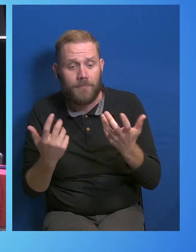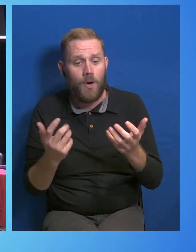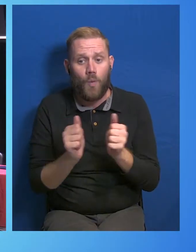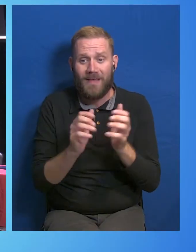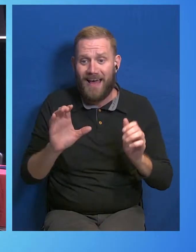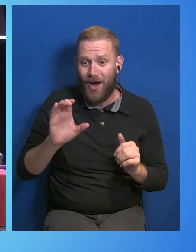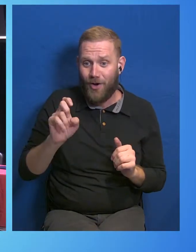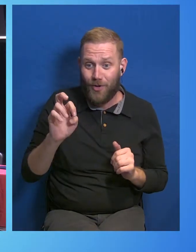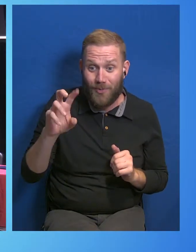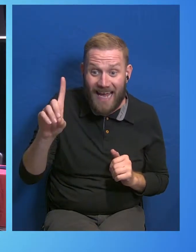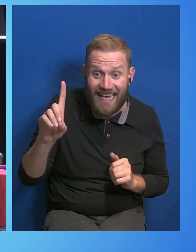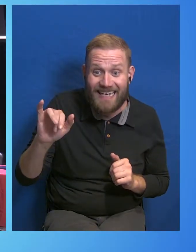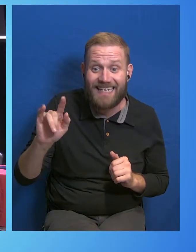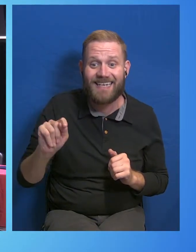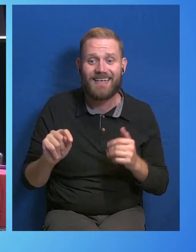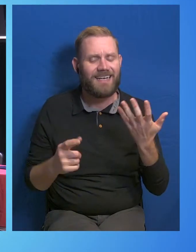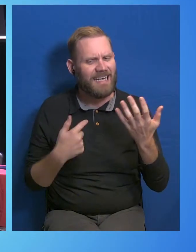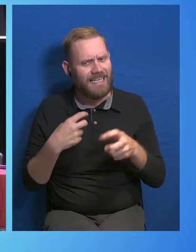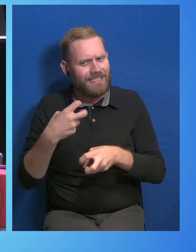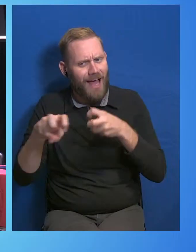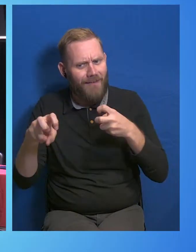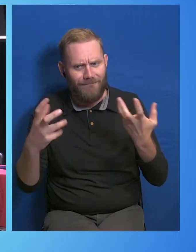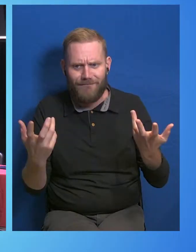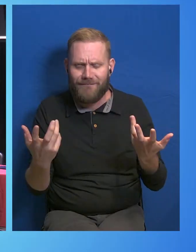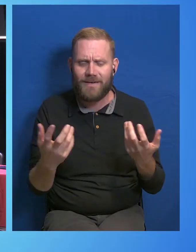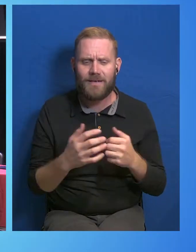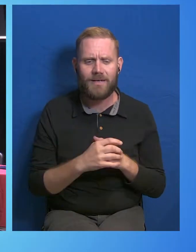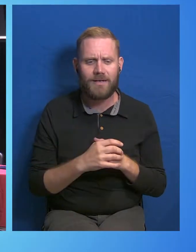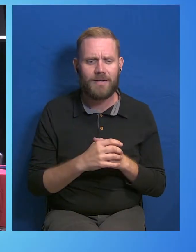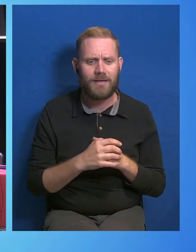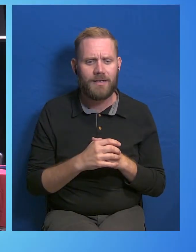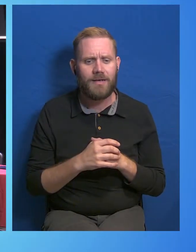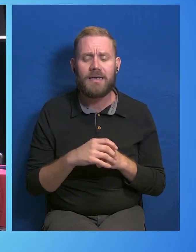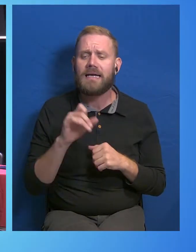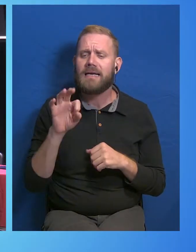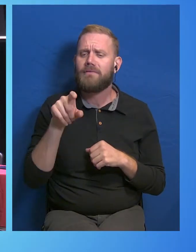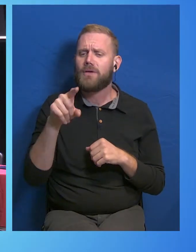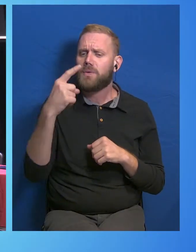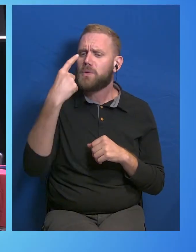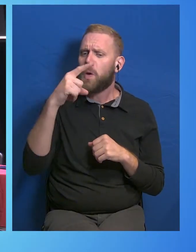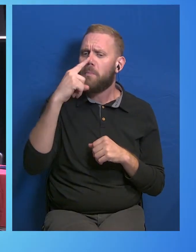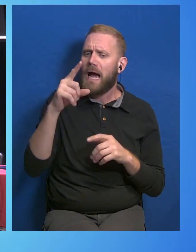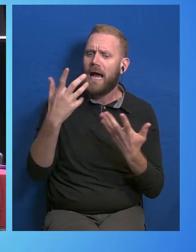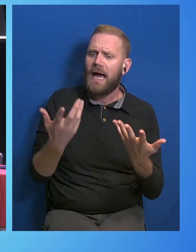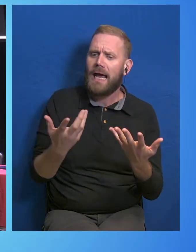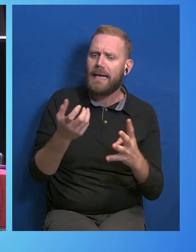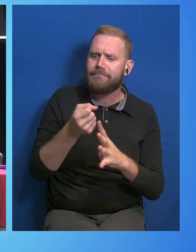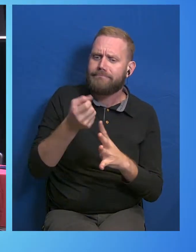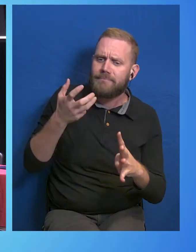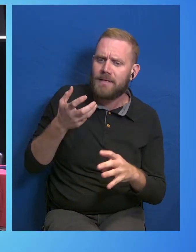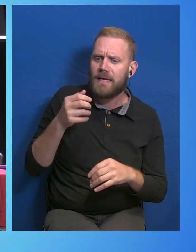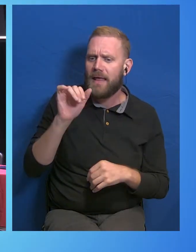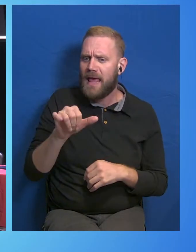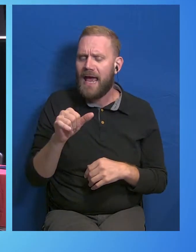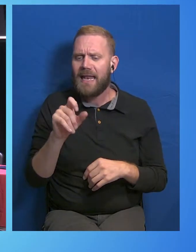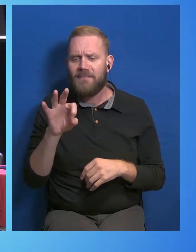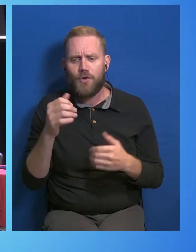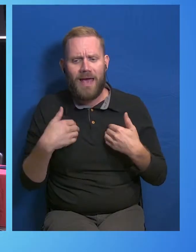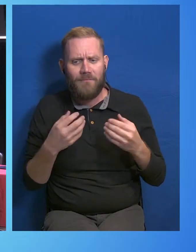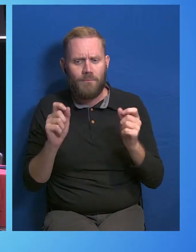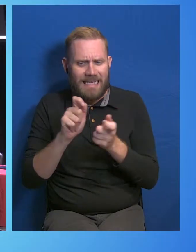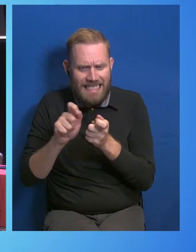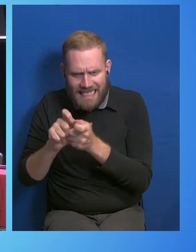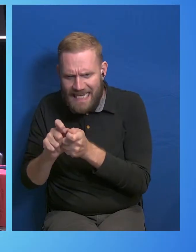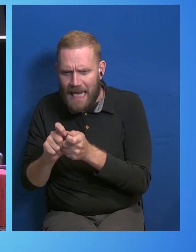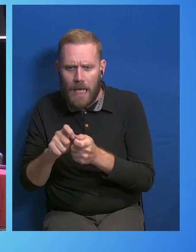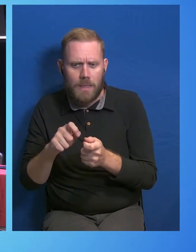is unique nowadays. So if you could kind of go into any of that, if you have those kind of details,